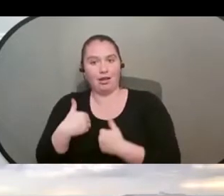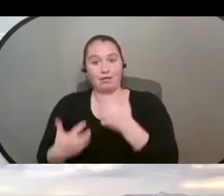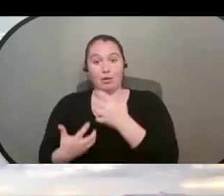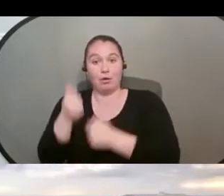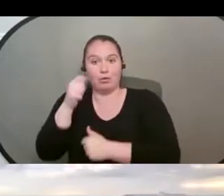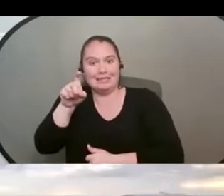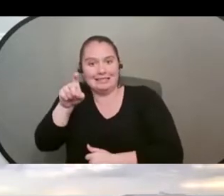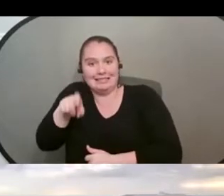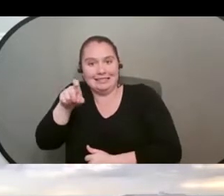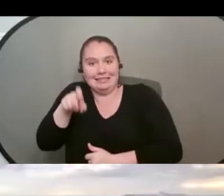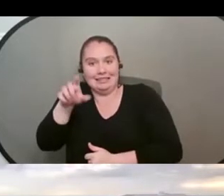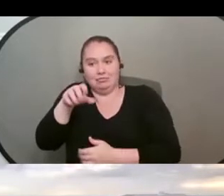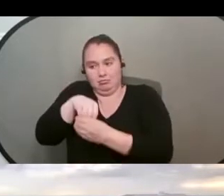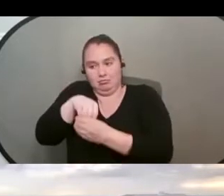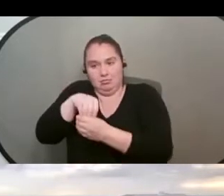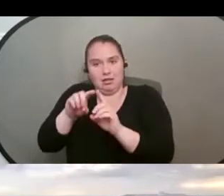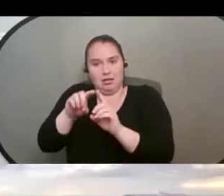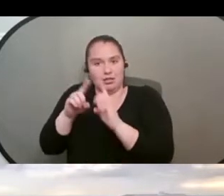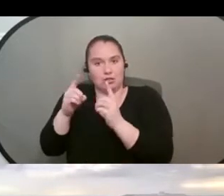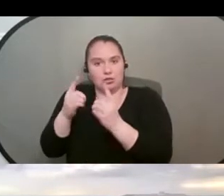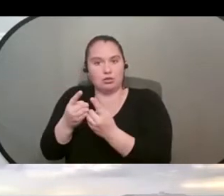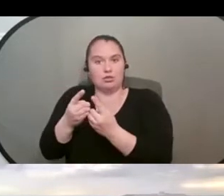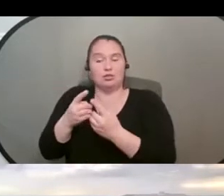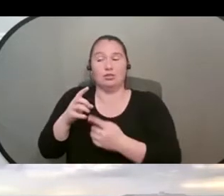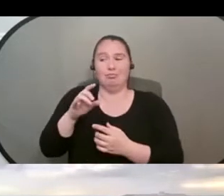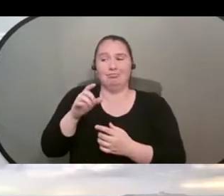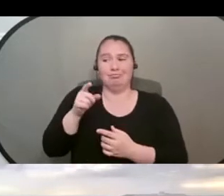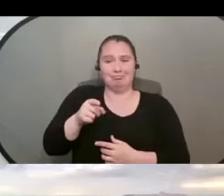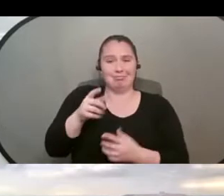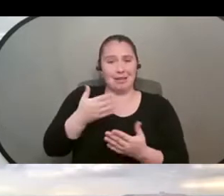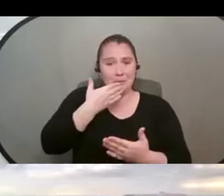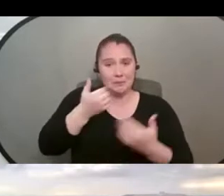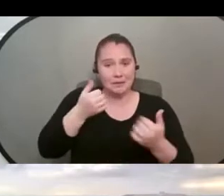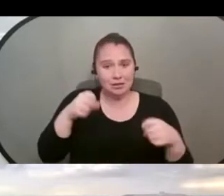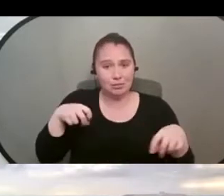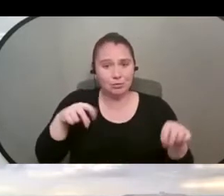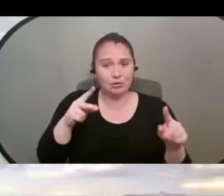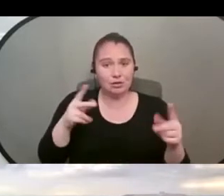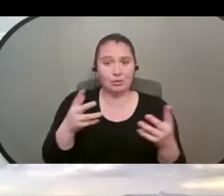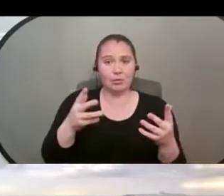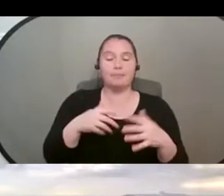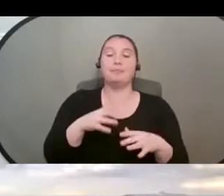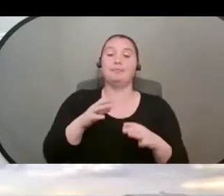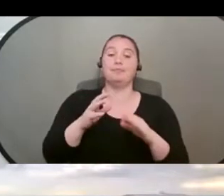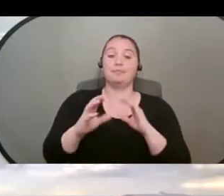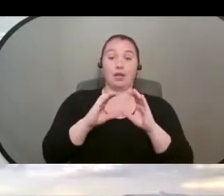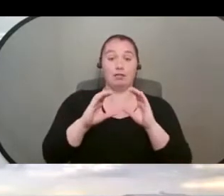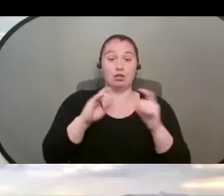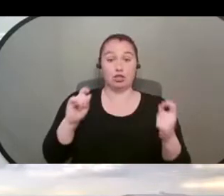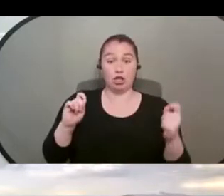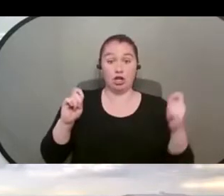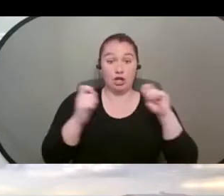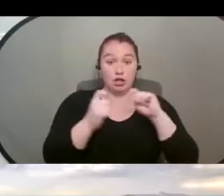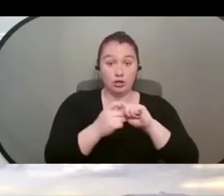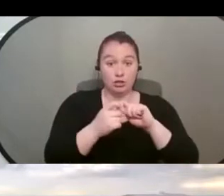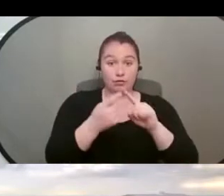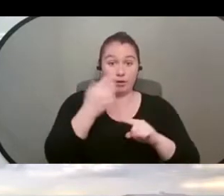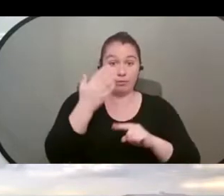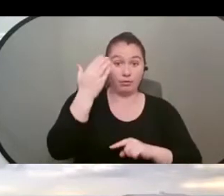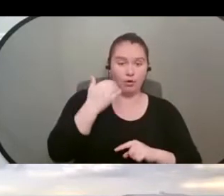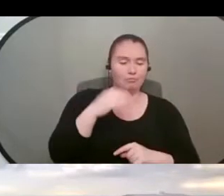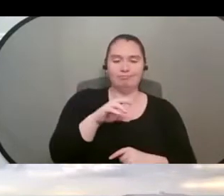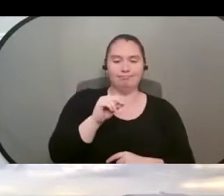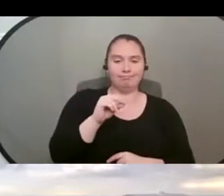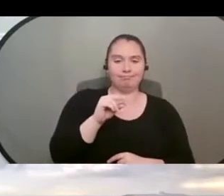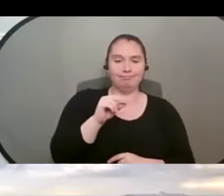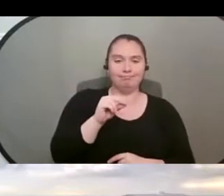within the district. And so then what is that best opportunity? The conversation hasn't changed really from last time. We've tried to